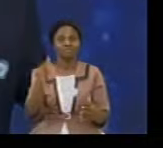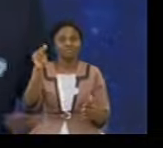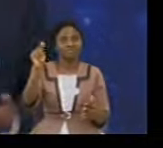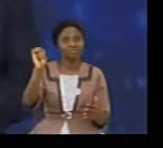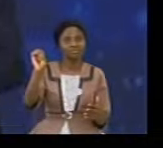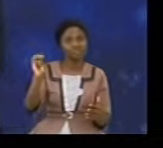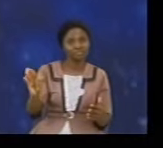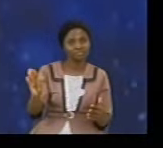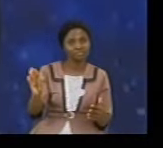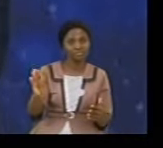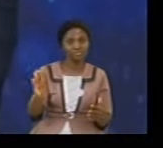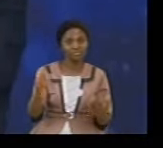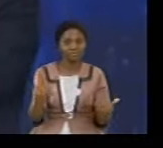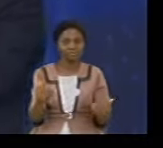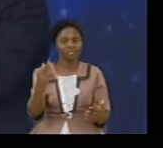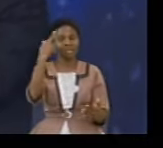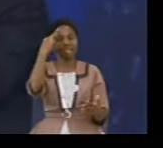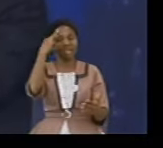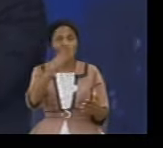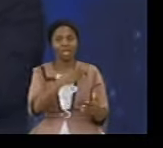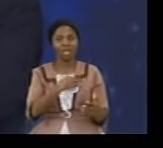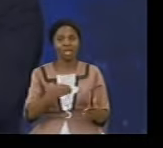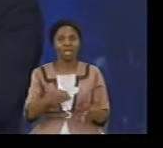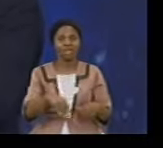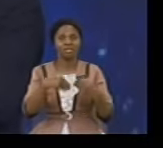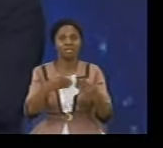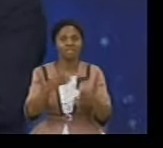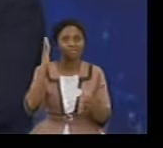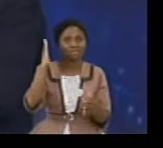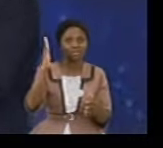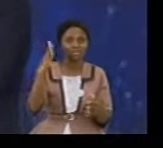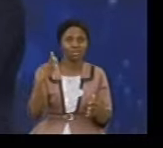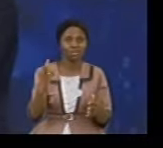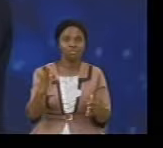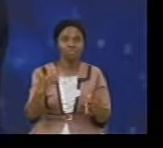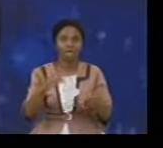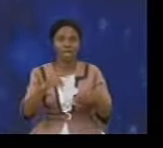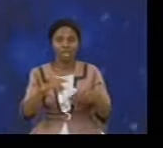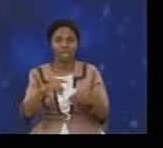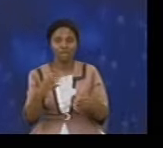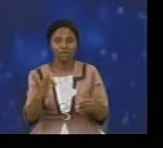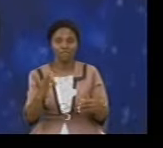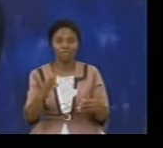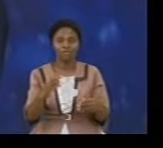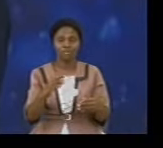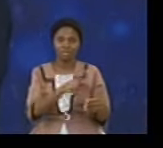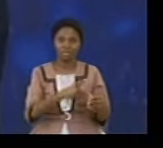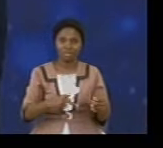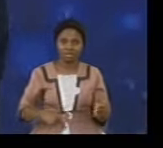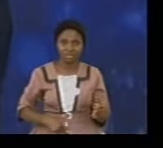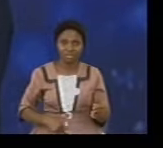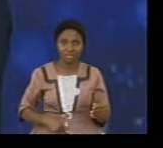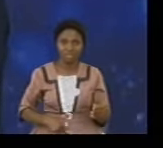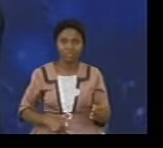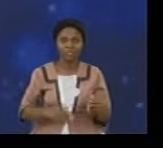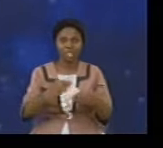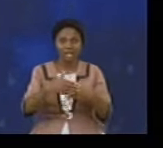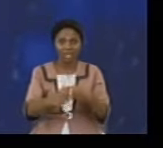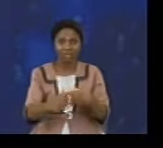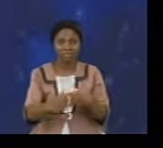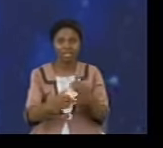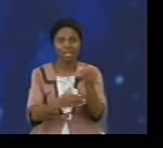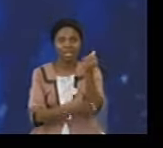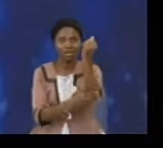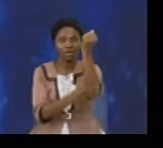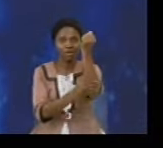gave testimony, the testimony of a proud king after humiliation. Number two,